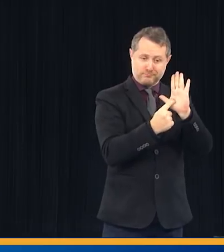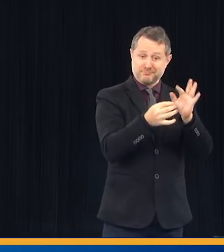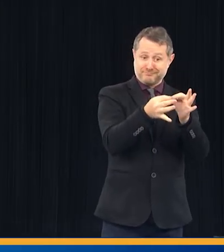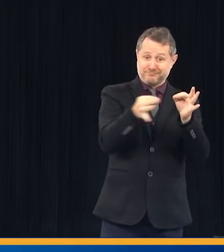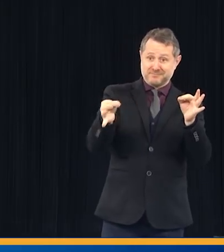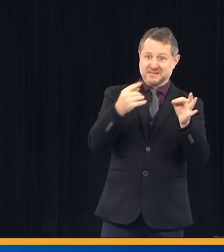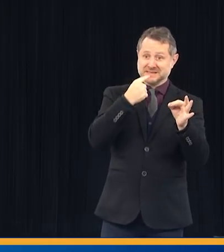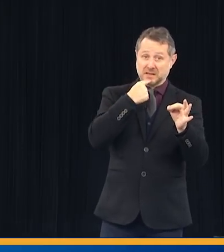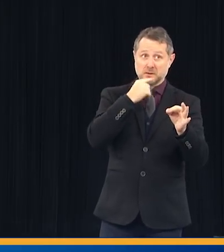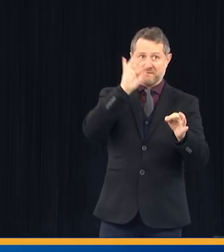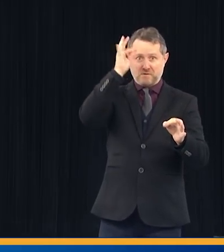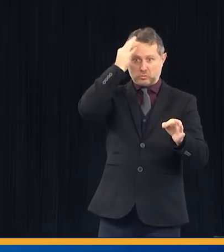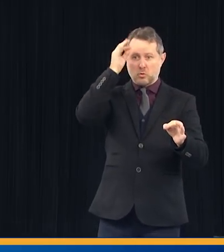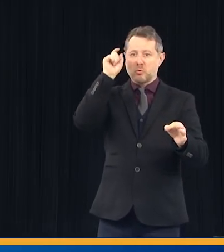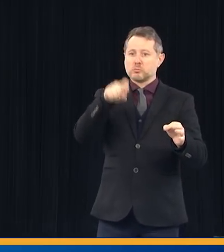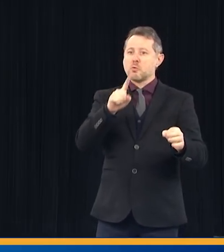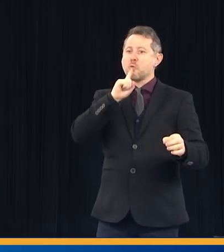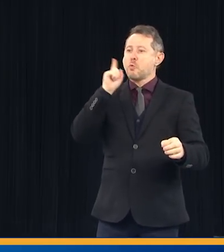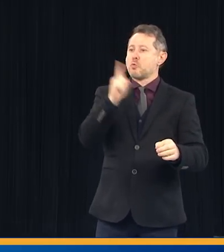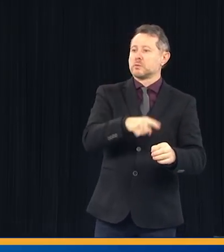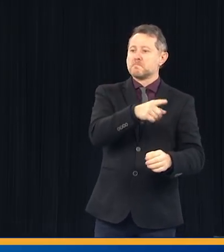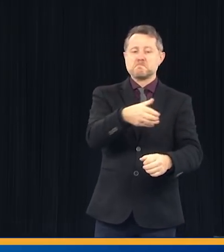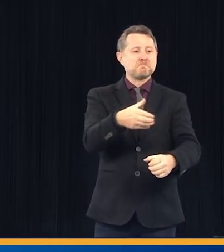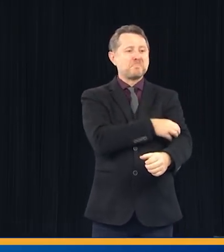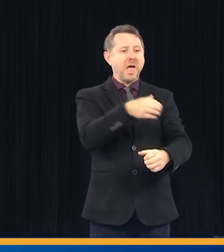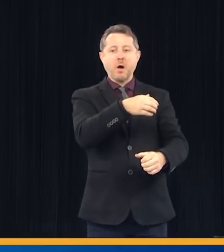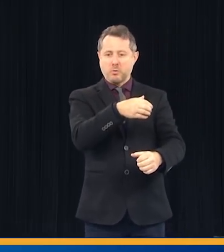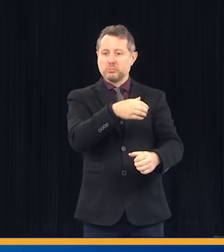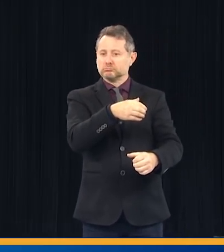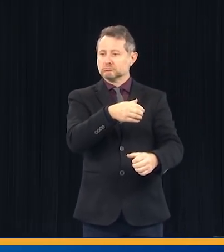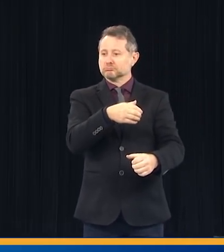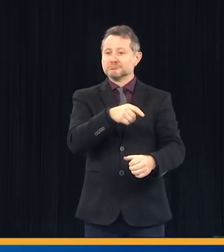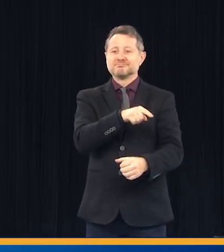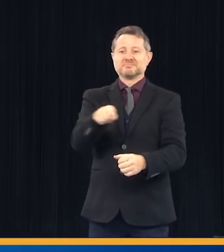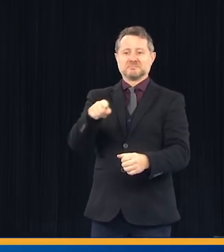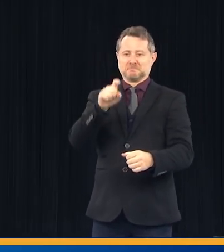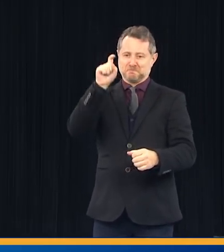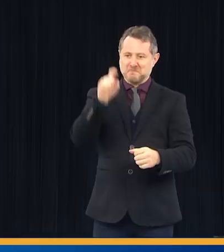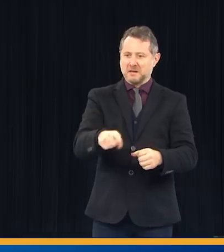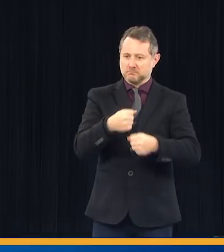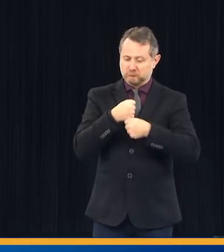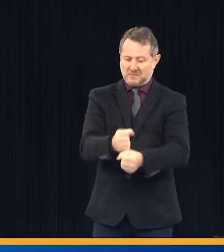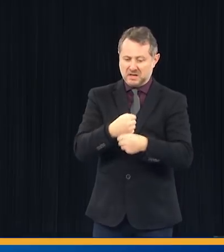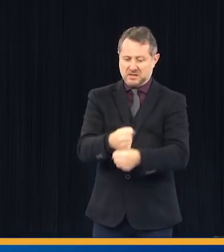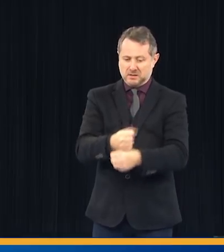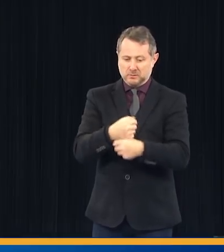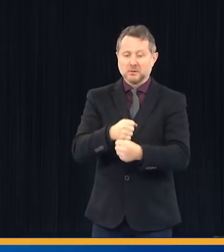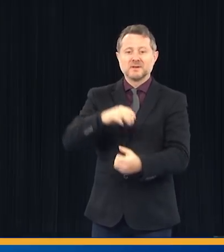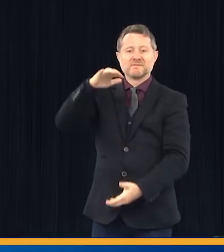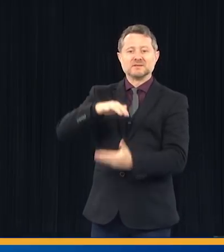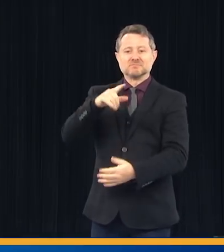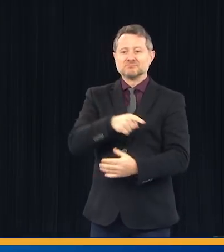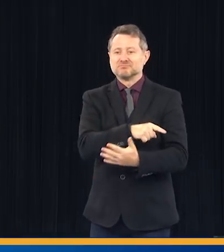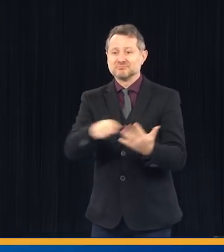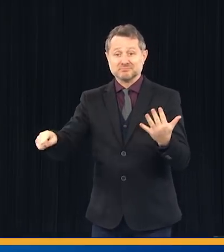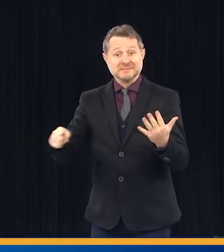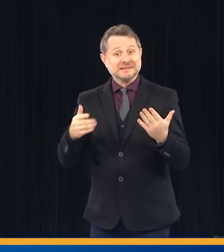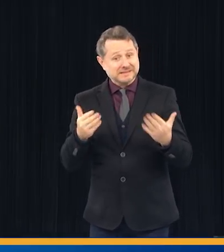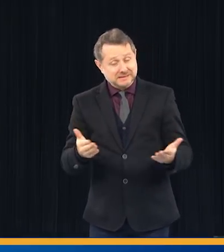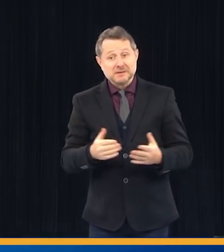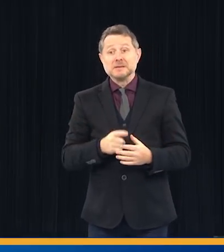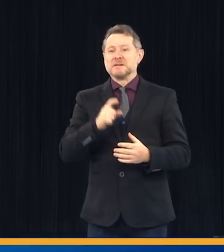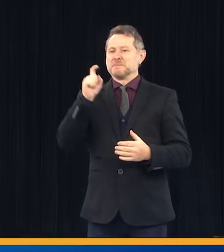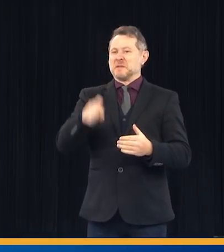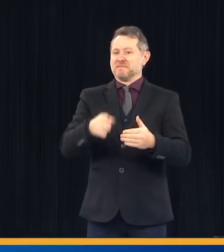government significant leverage to actually say, I need these produced, and I need these produced by